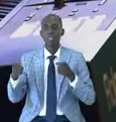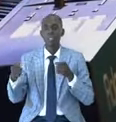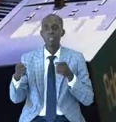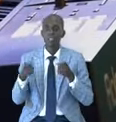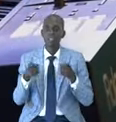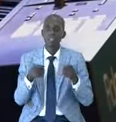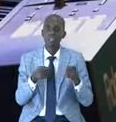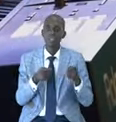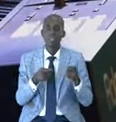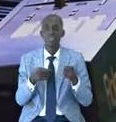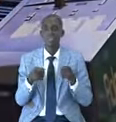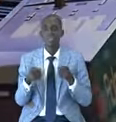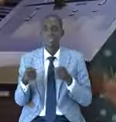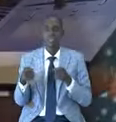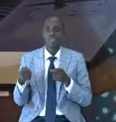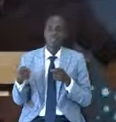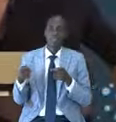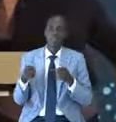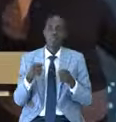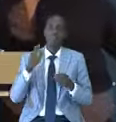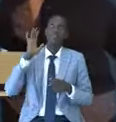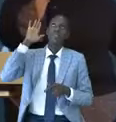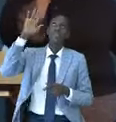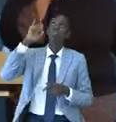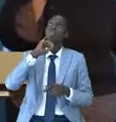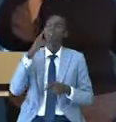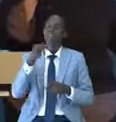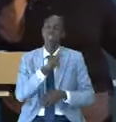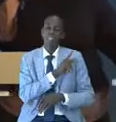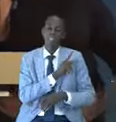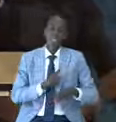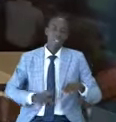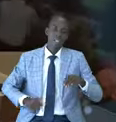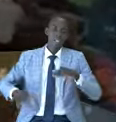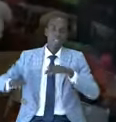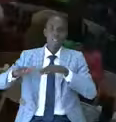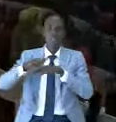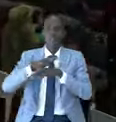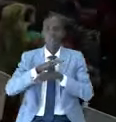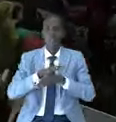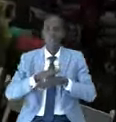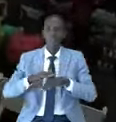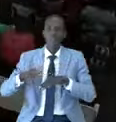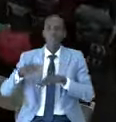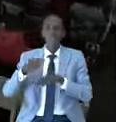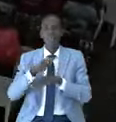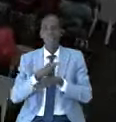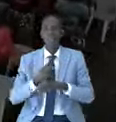Yours is the kingdom. Yours is the kingdom.